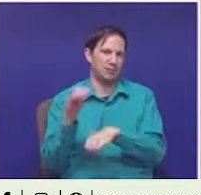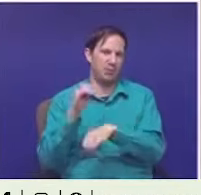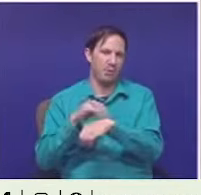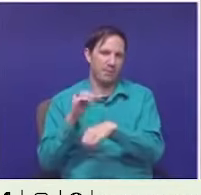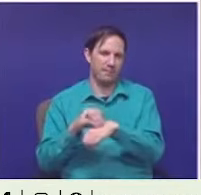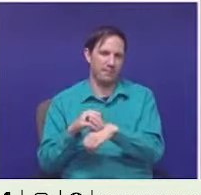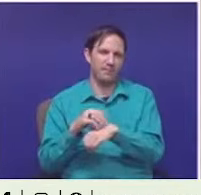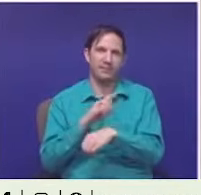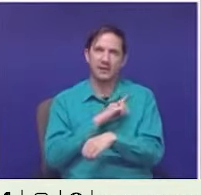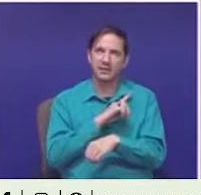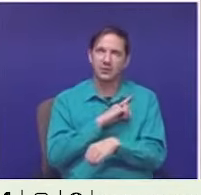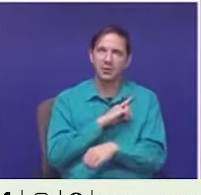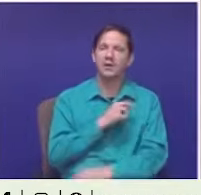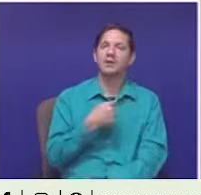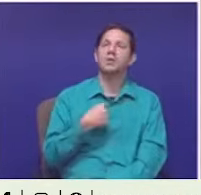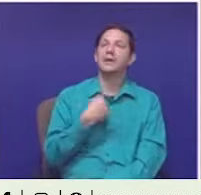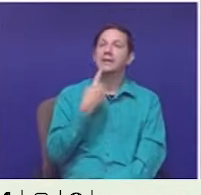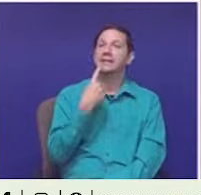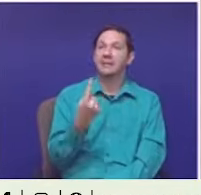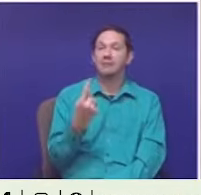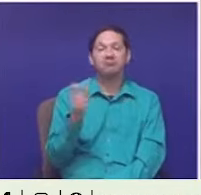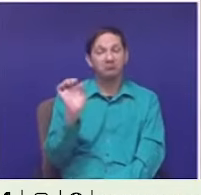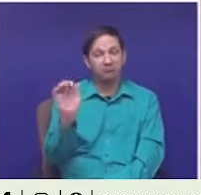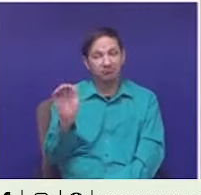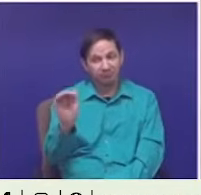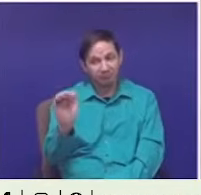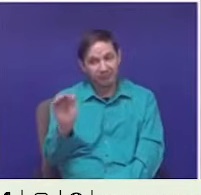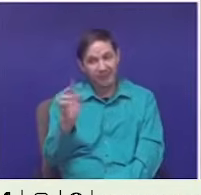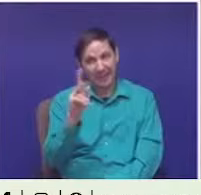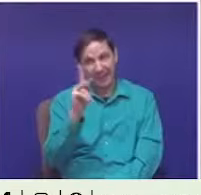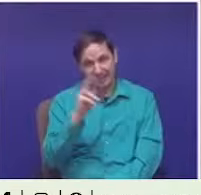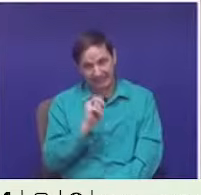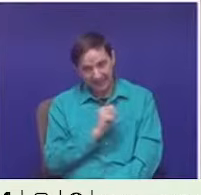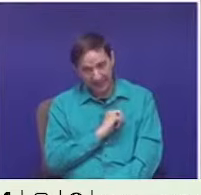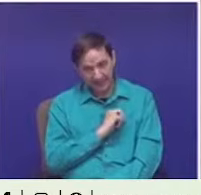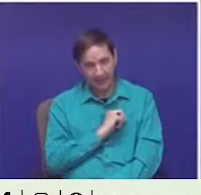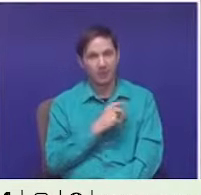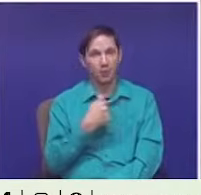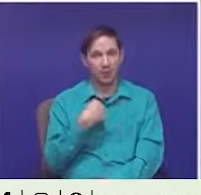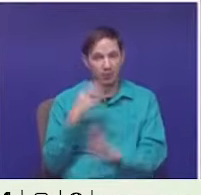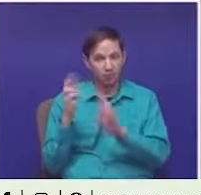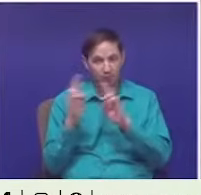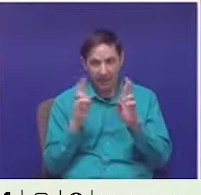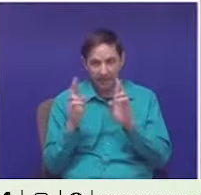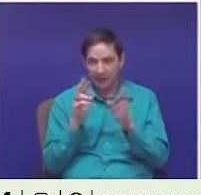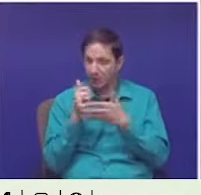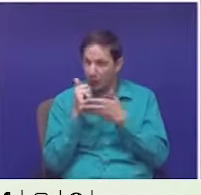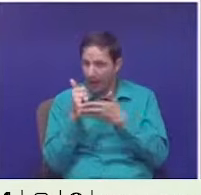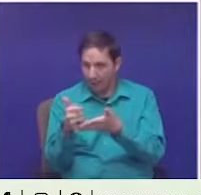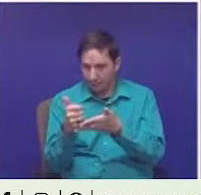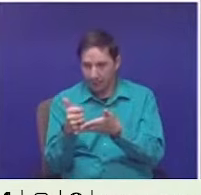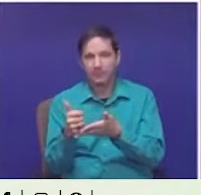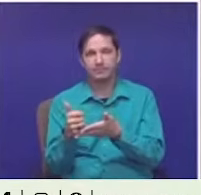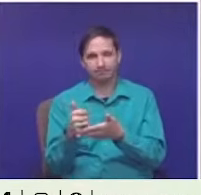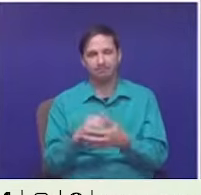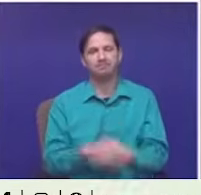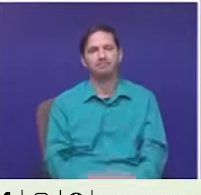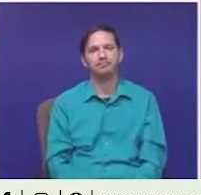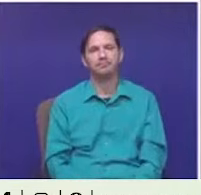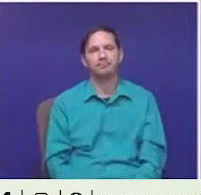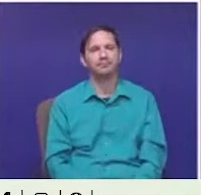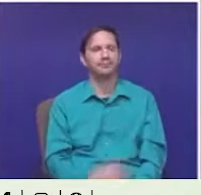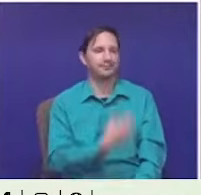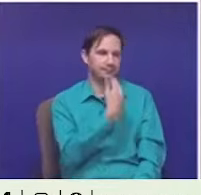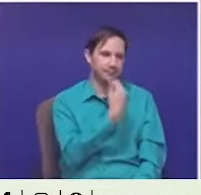are wanting we're saying to KZN that in particular we stand ready to support you to turn the situation around. Thank you very